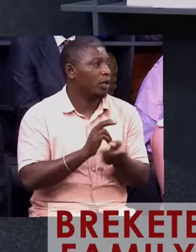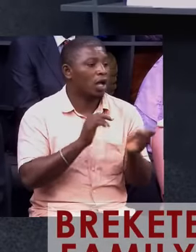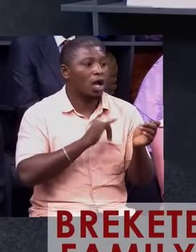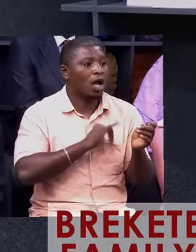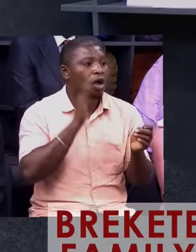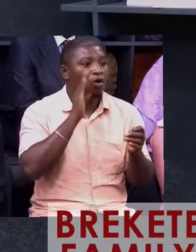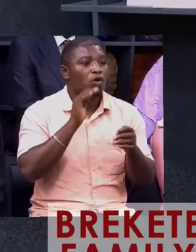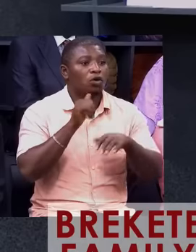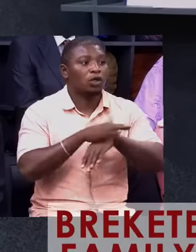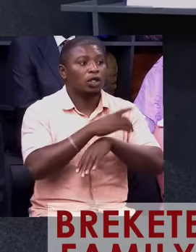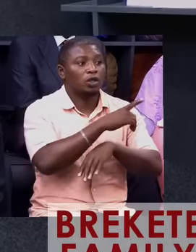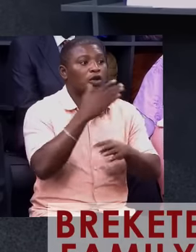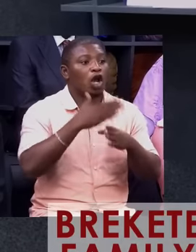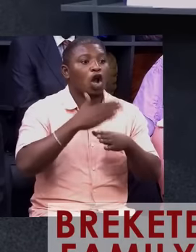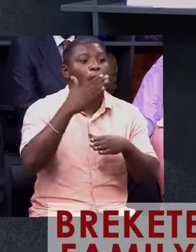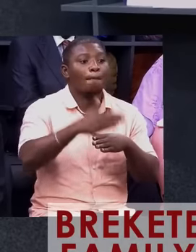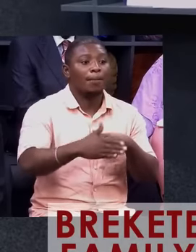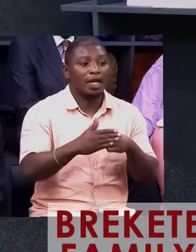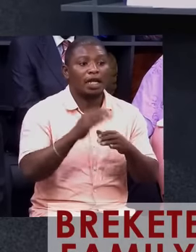complete